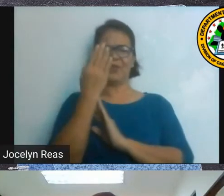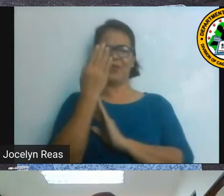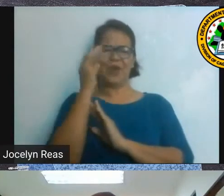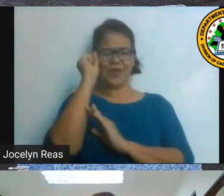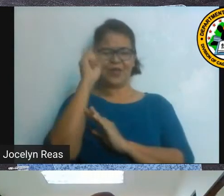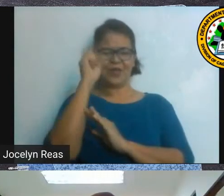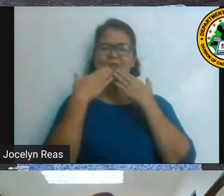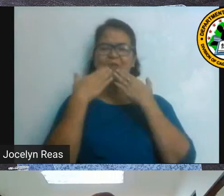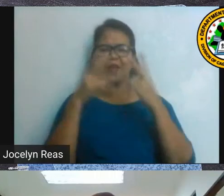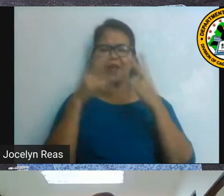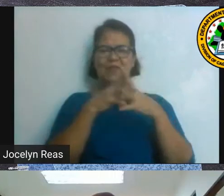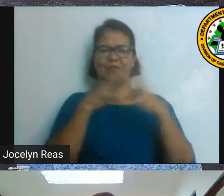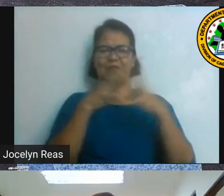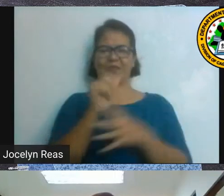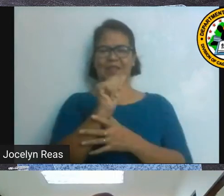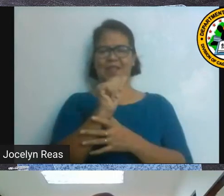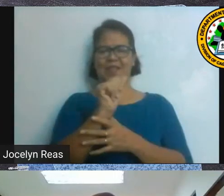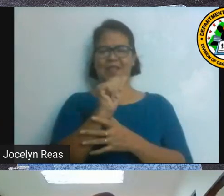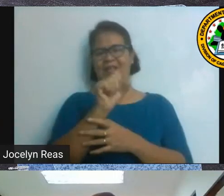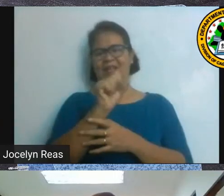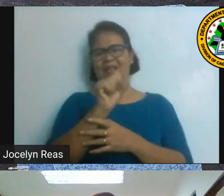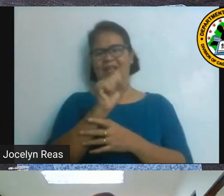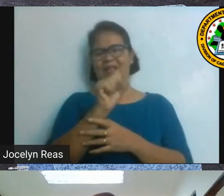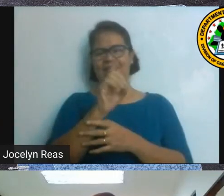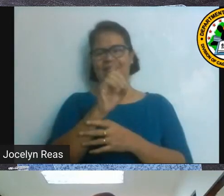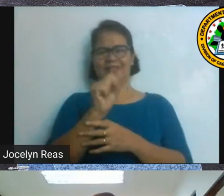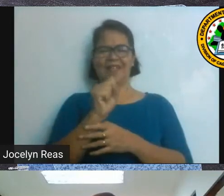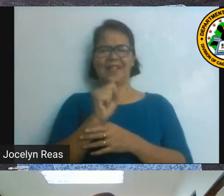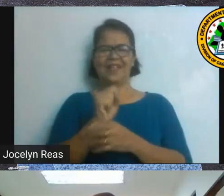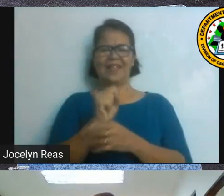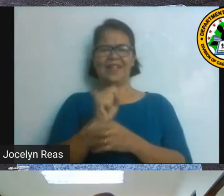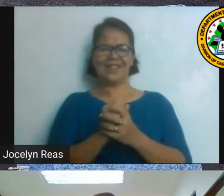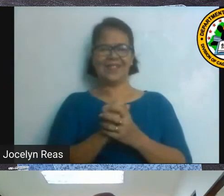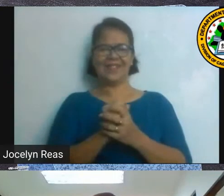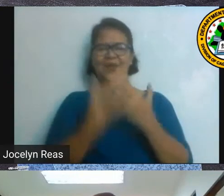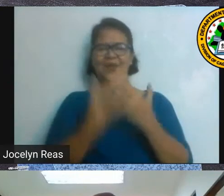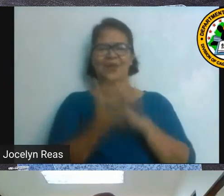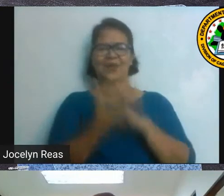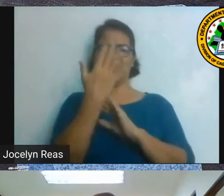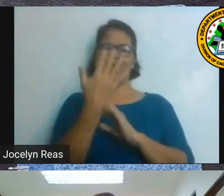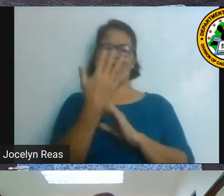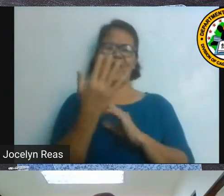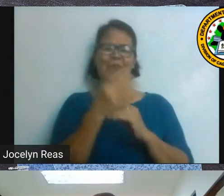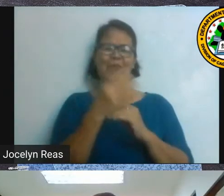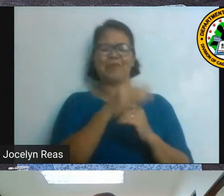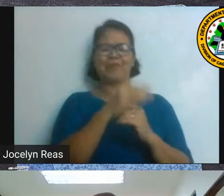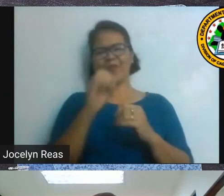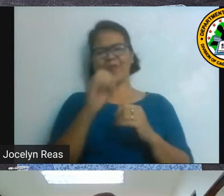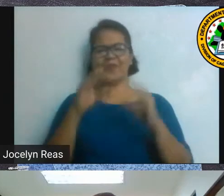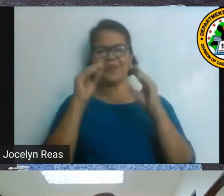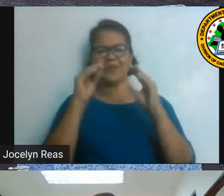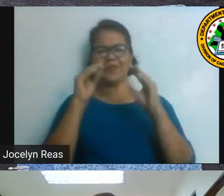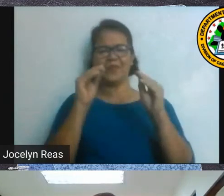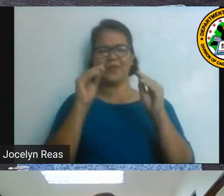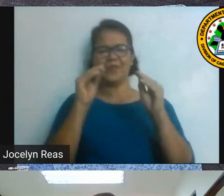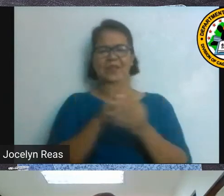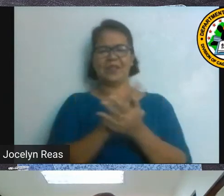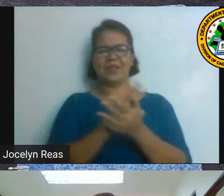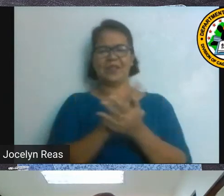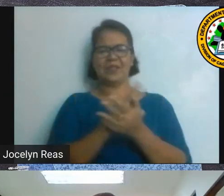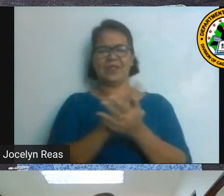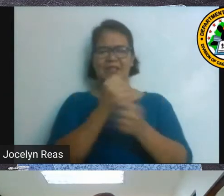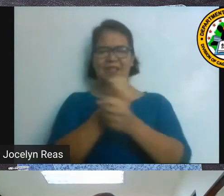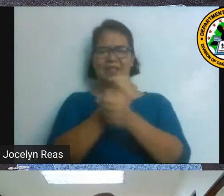good morning, fellow educators. Good morning, SDS Cherry. Thank you, Mary and Joy,